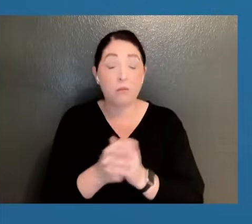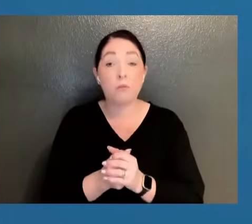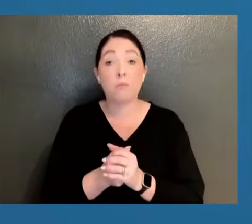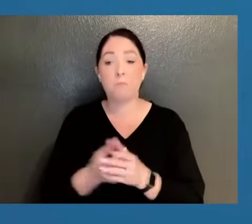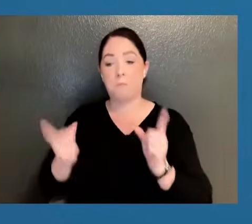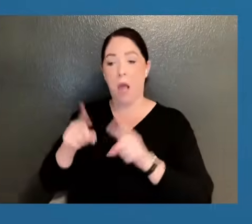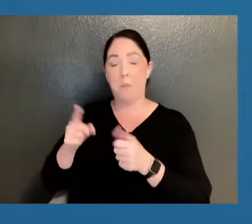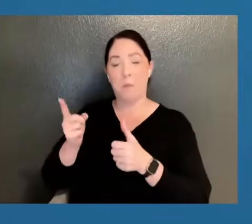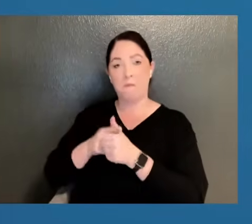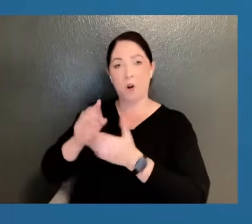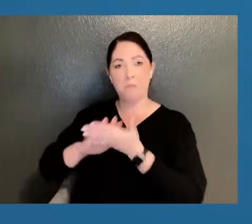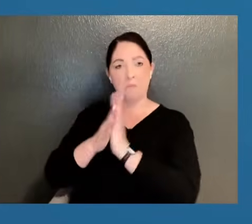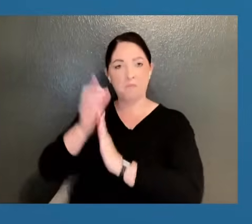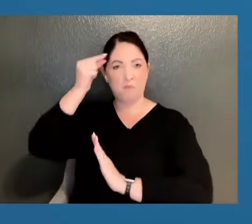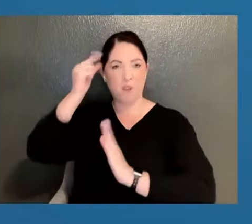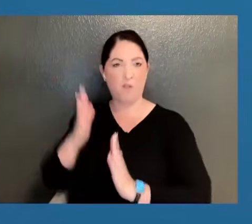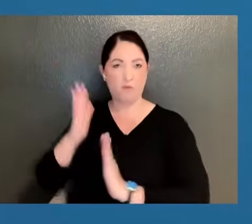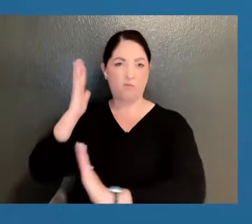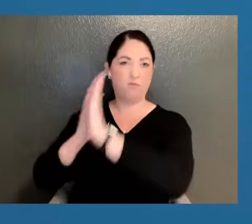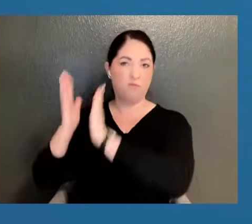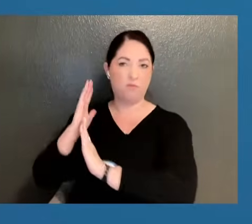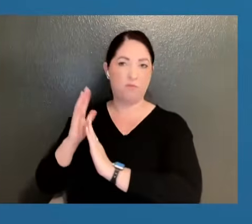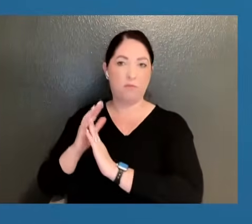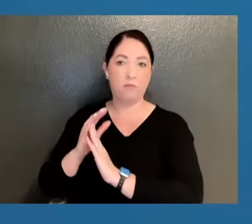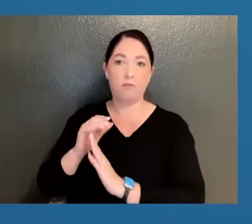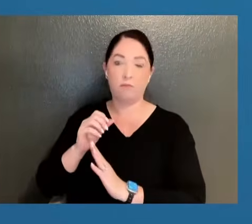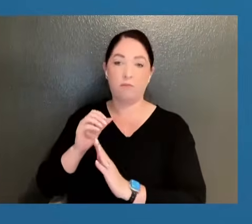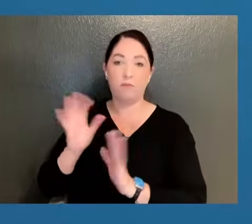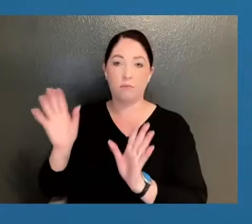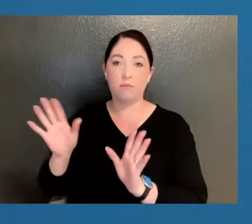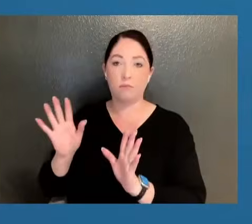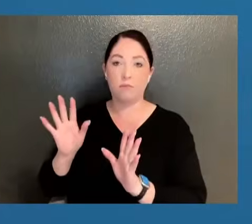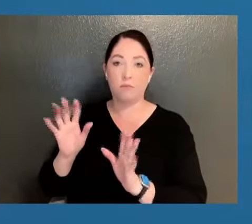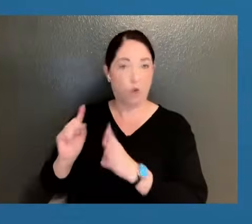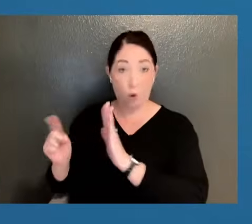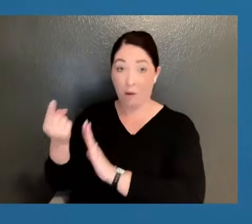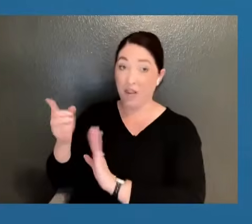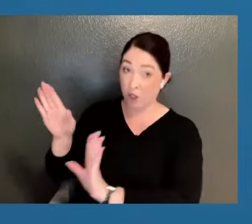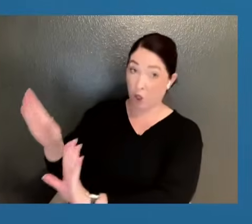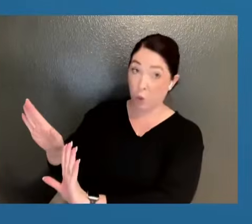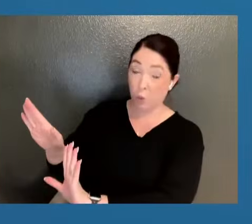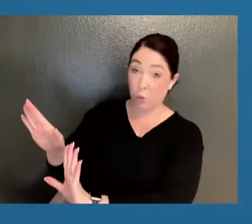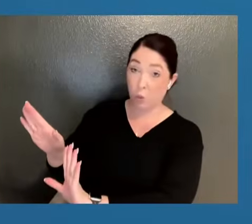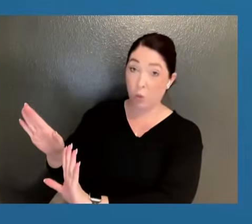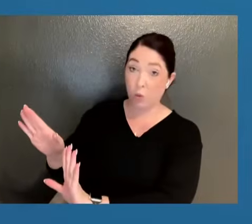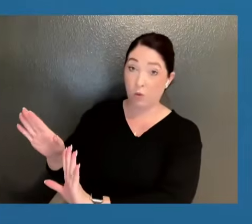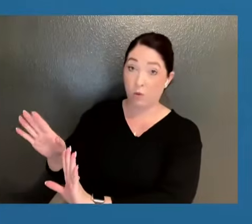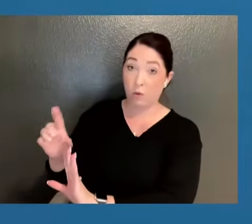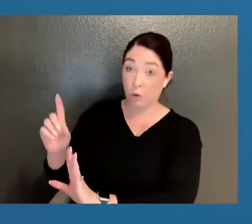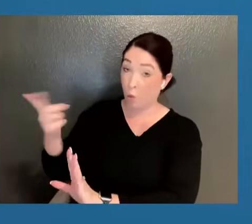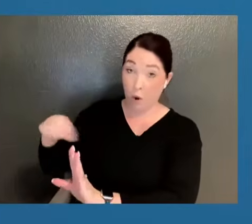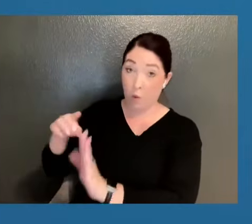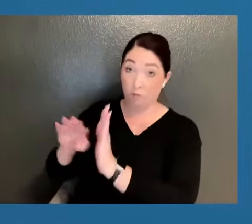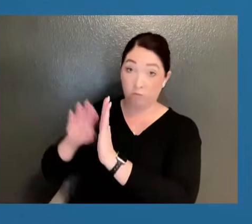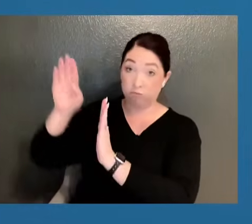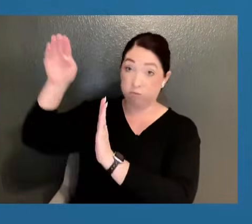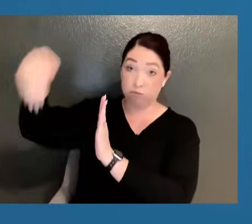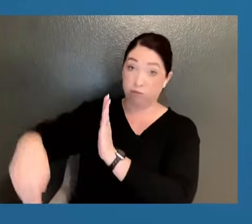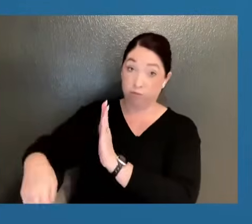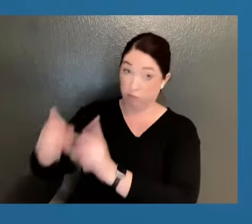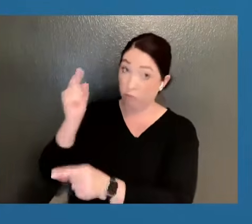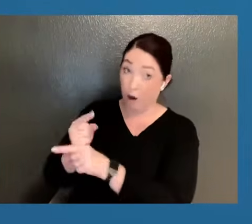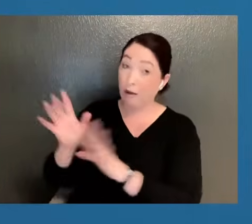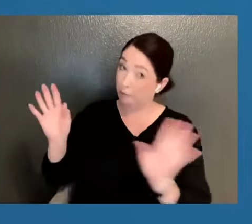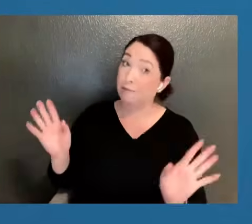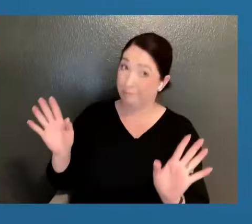governor, no offense to you, but where were we headed? We were going off the cliff, weren't we? We were literally